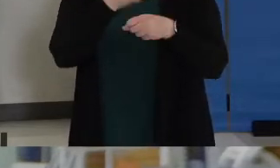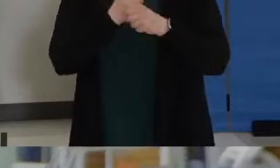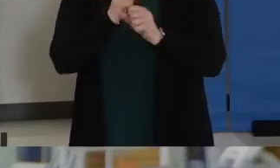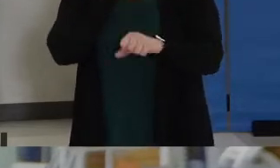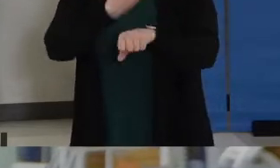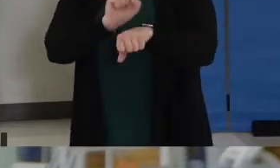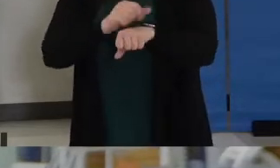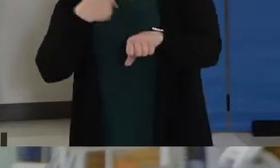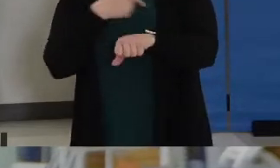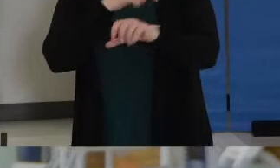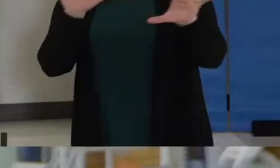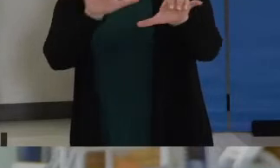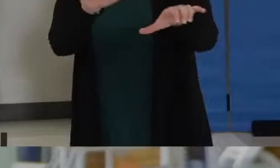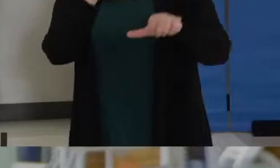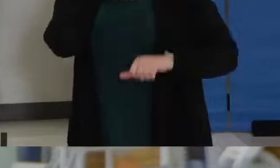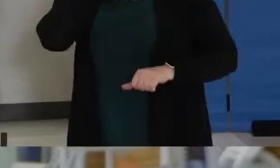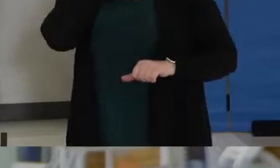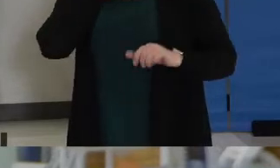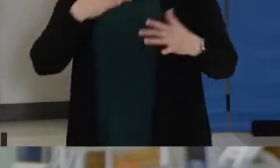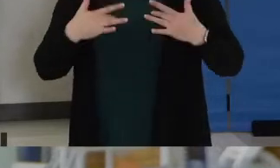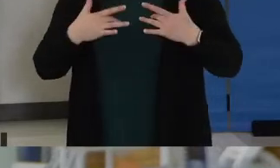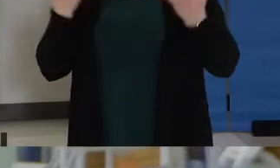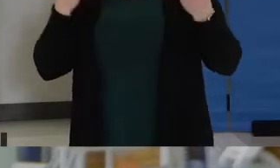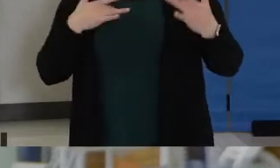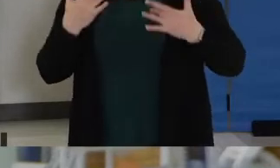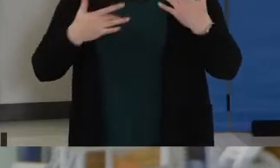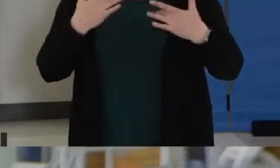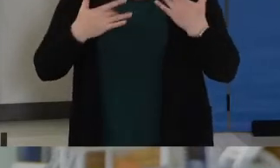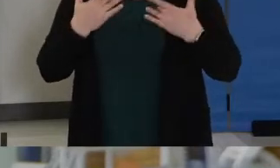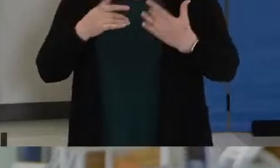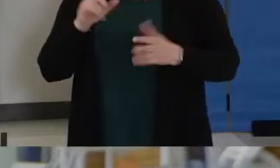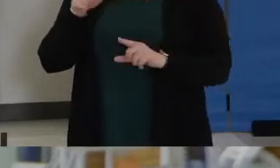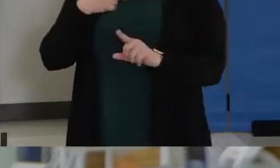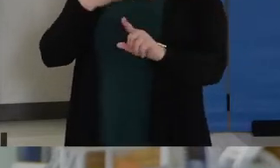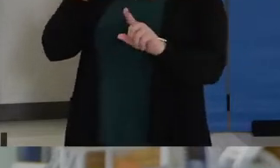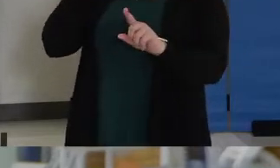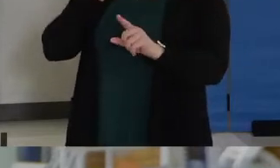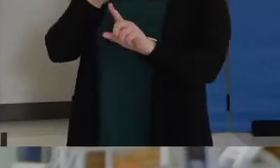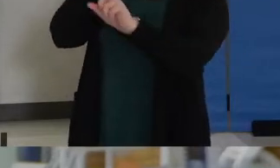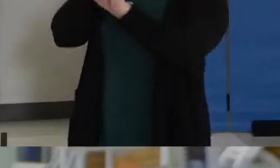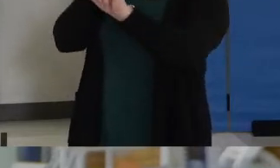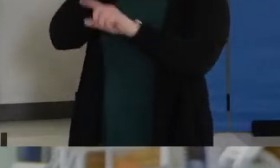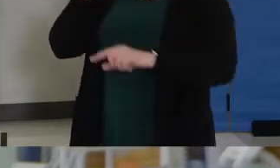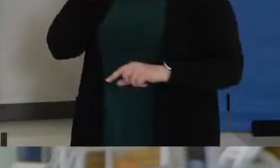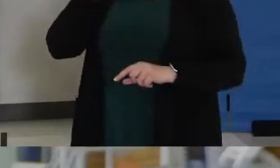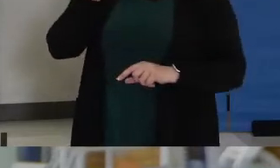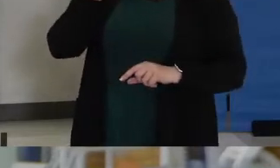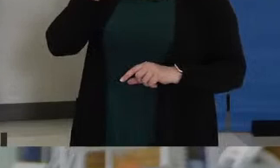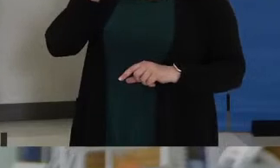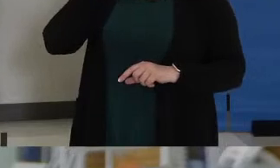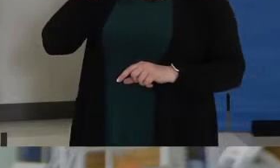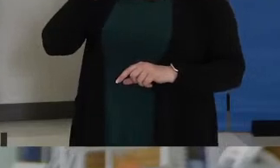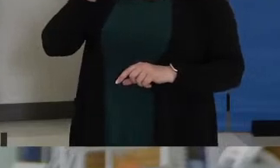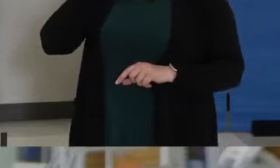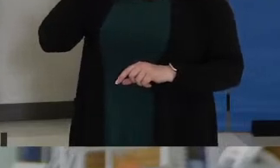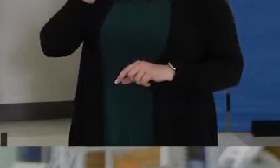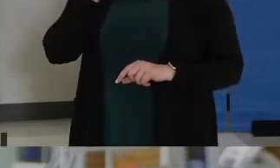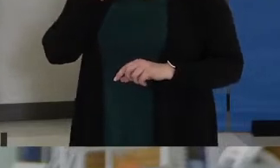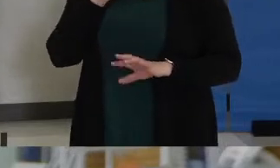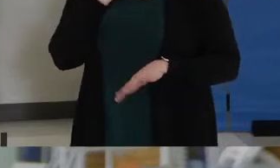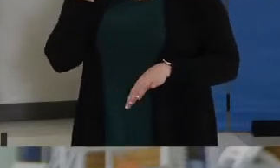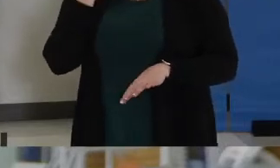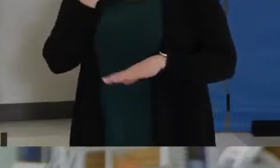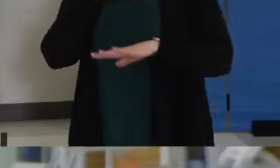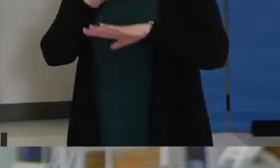to do each and every day so exciting. When you have someone like Governor Gavin Newsom who is willing to take a risk, to step